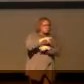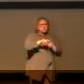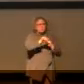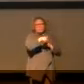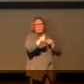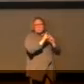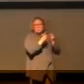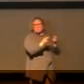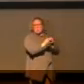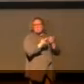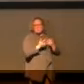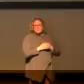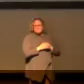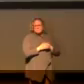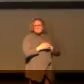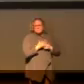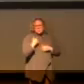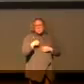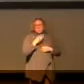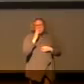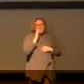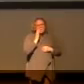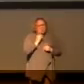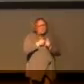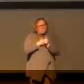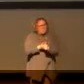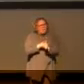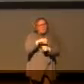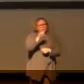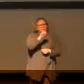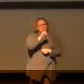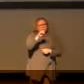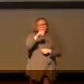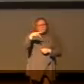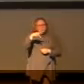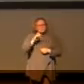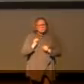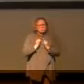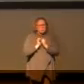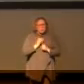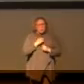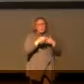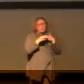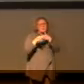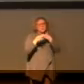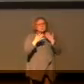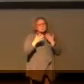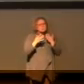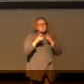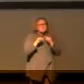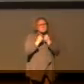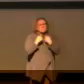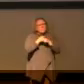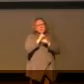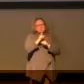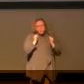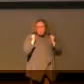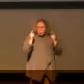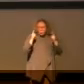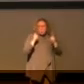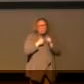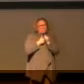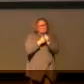other areas. So we're going through those standard operating procedures with our leadership team to ensure that everyone is following the same